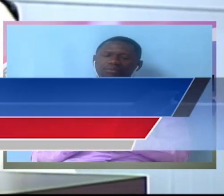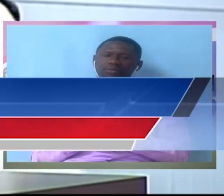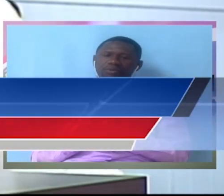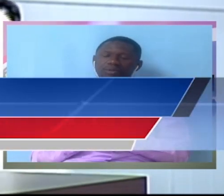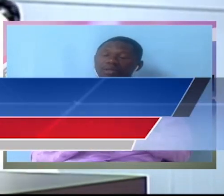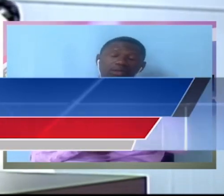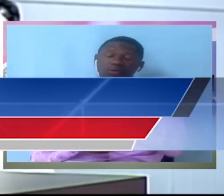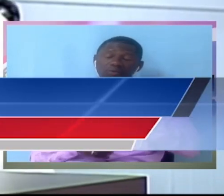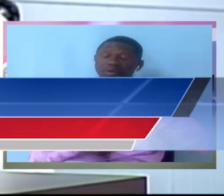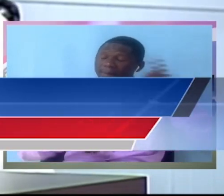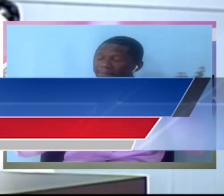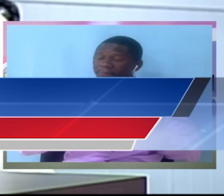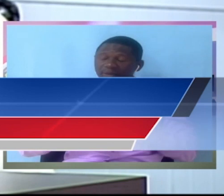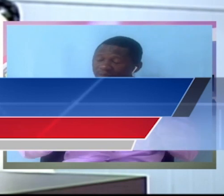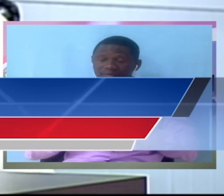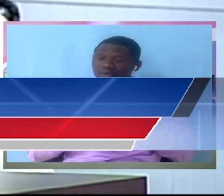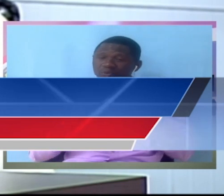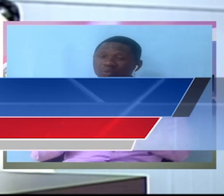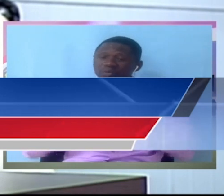were beaten with whips.